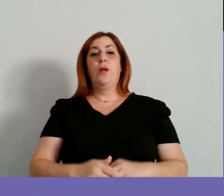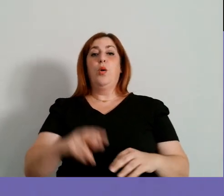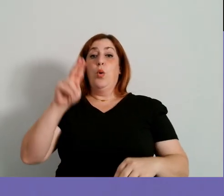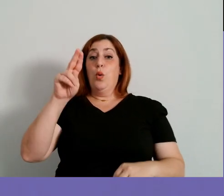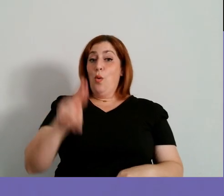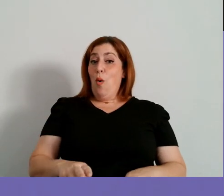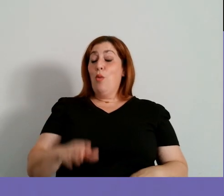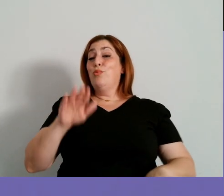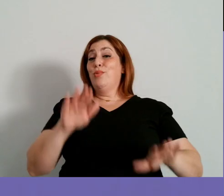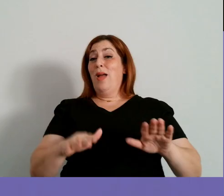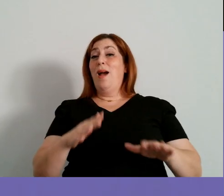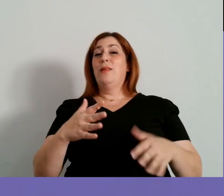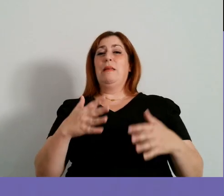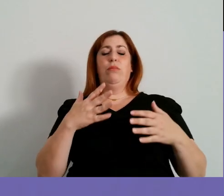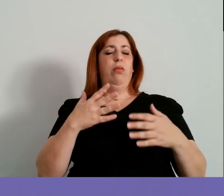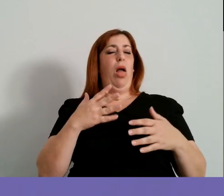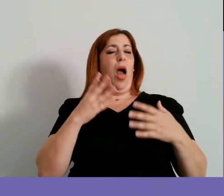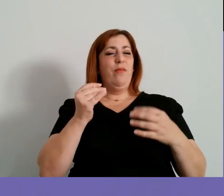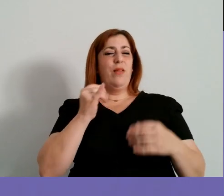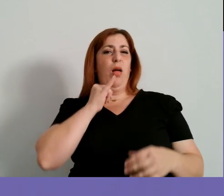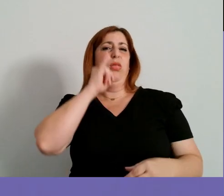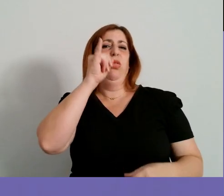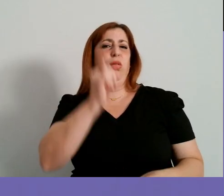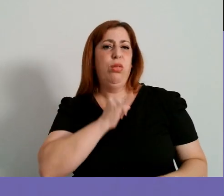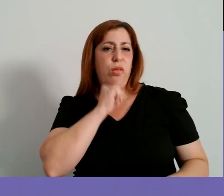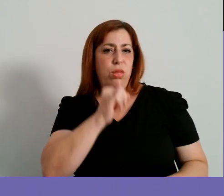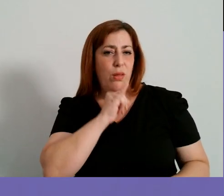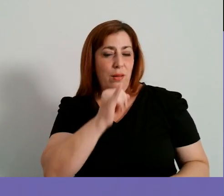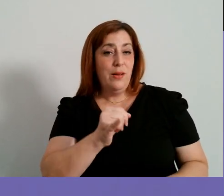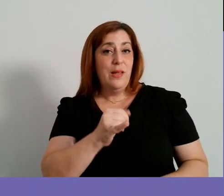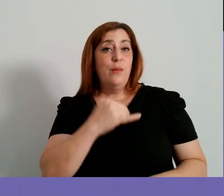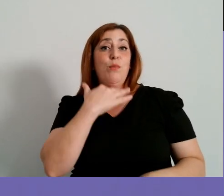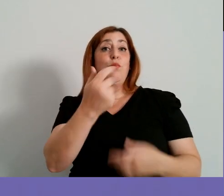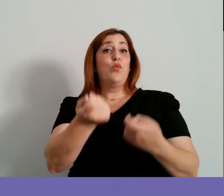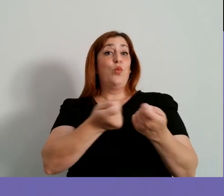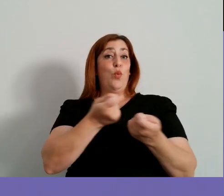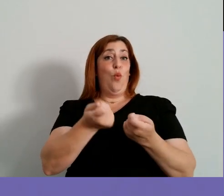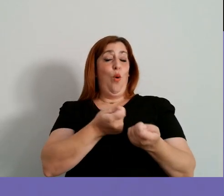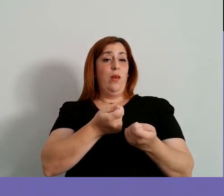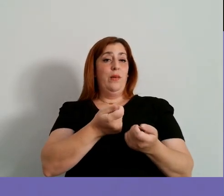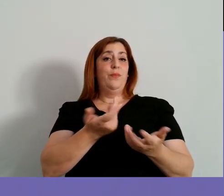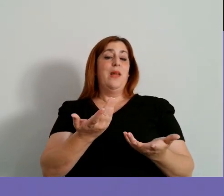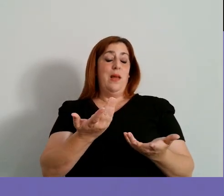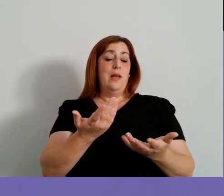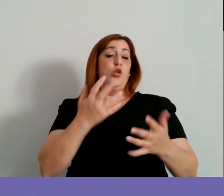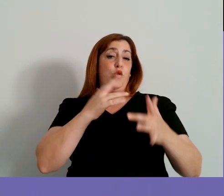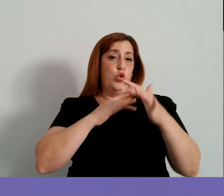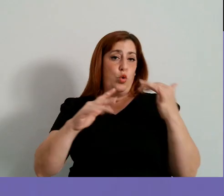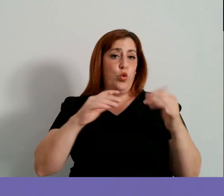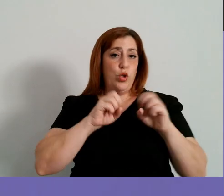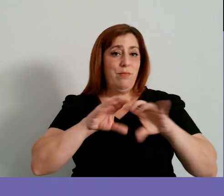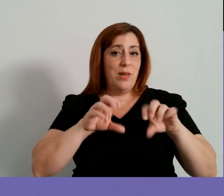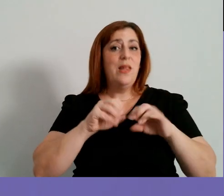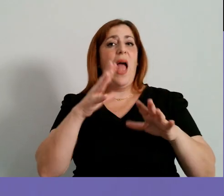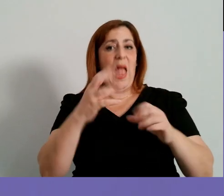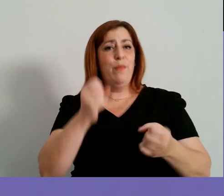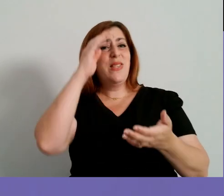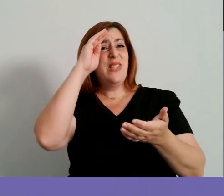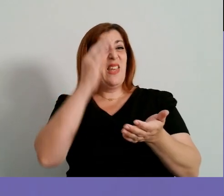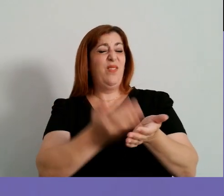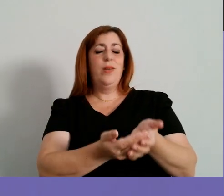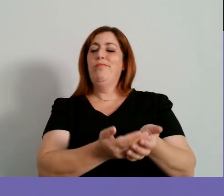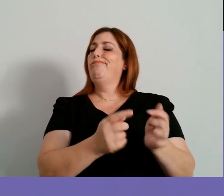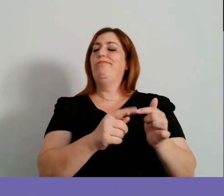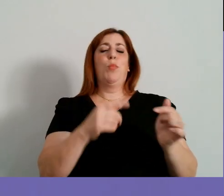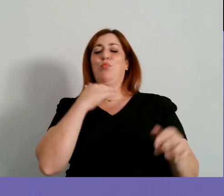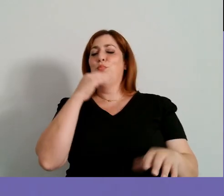hate that's unregulated as well. You might think that social media has their inbuilt safety, but unfortunately,